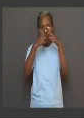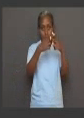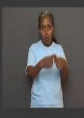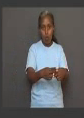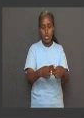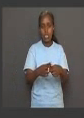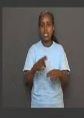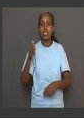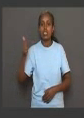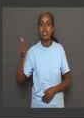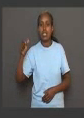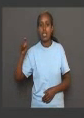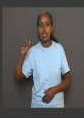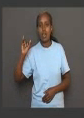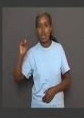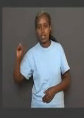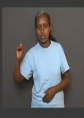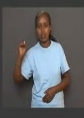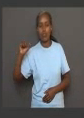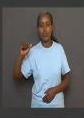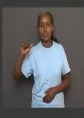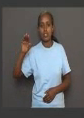the axis of symmetry.